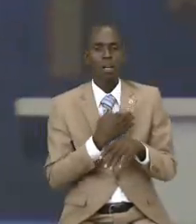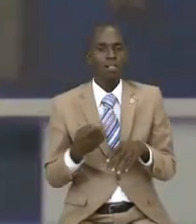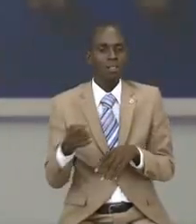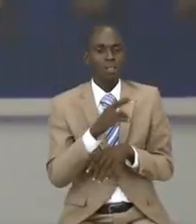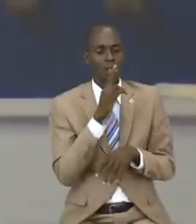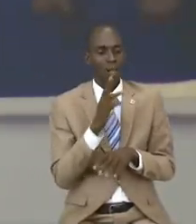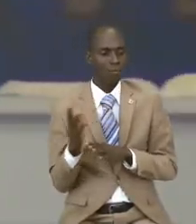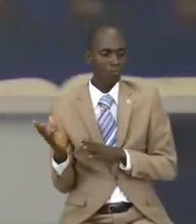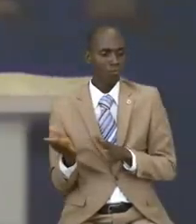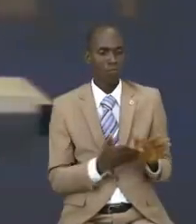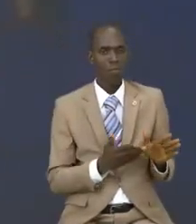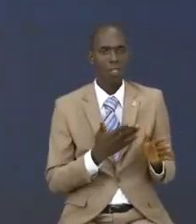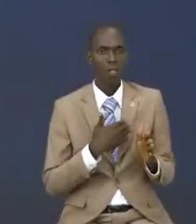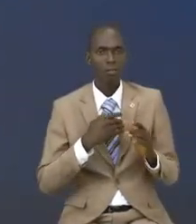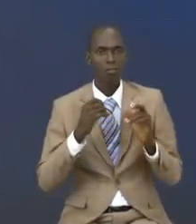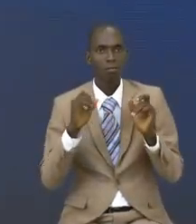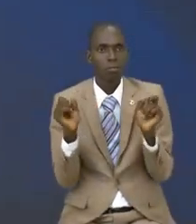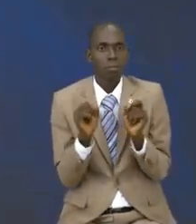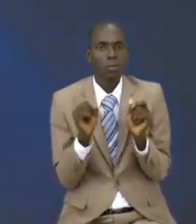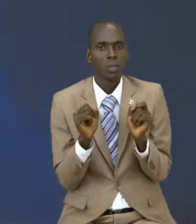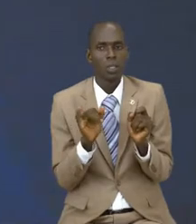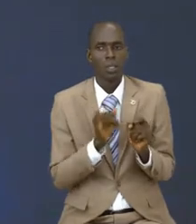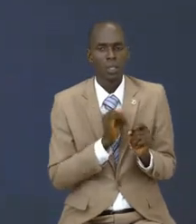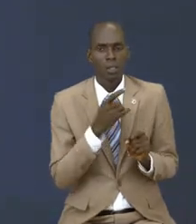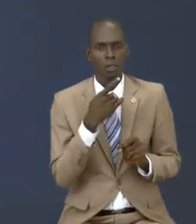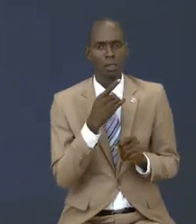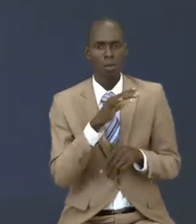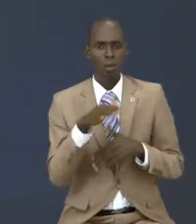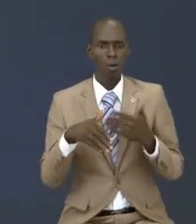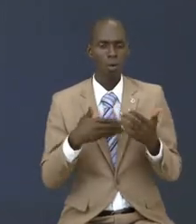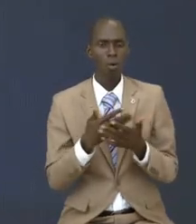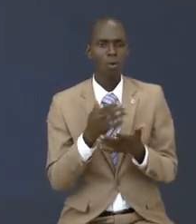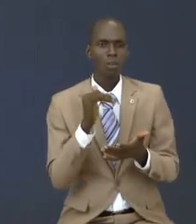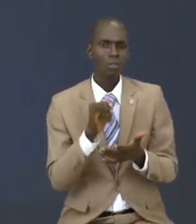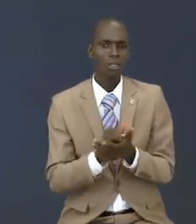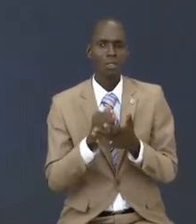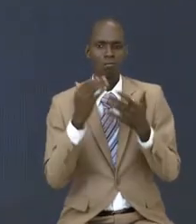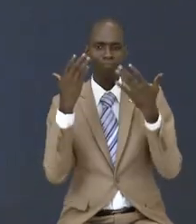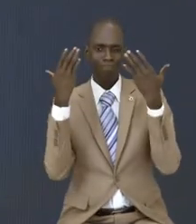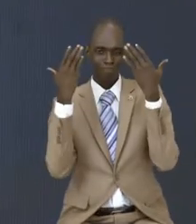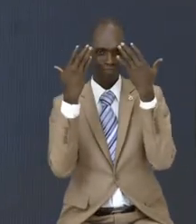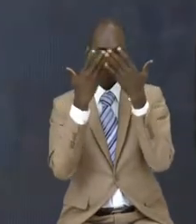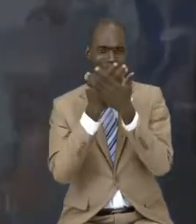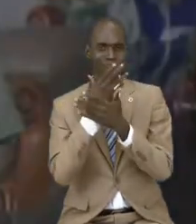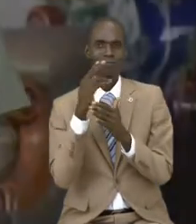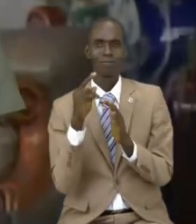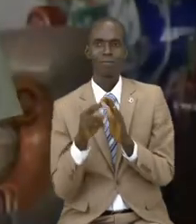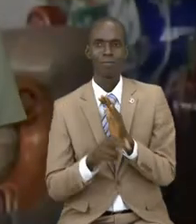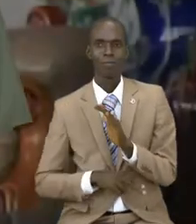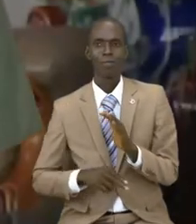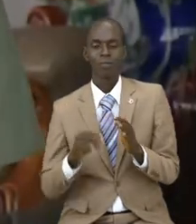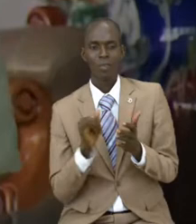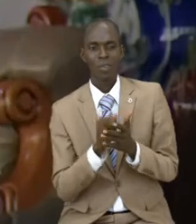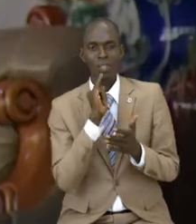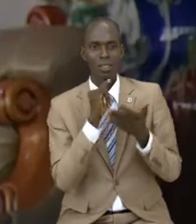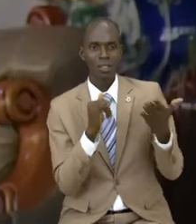up. I say, all that darkness that receded a little, but now it